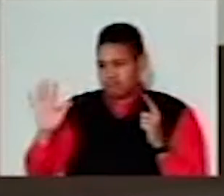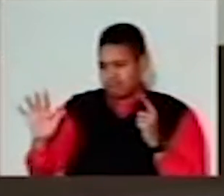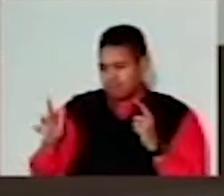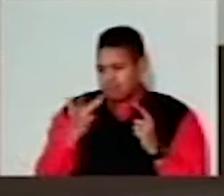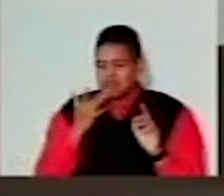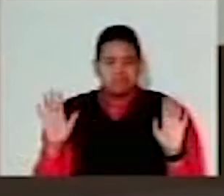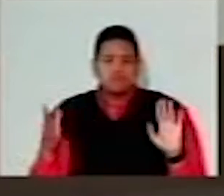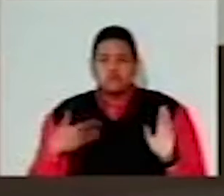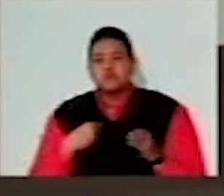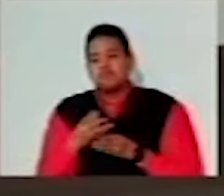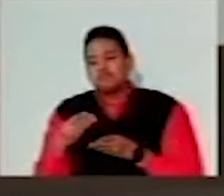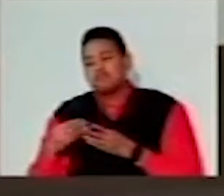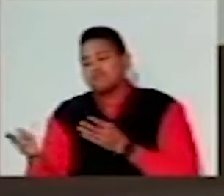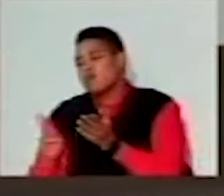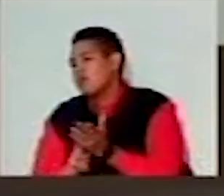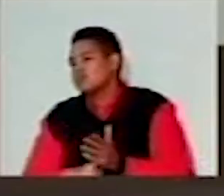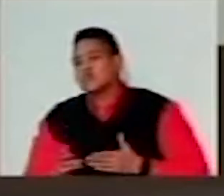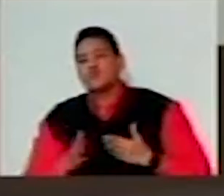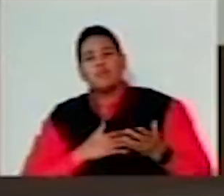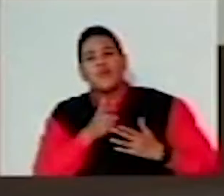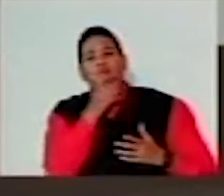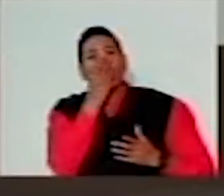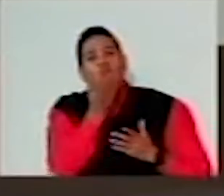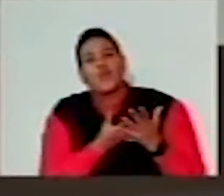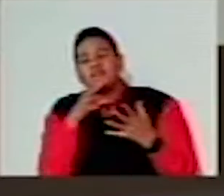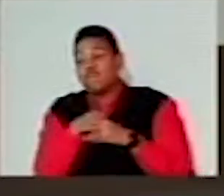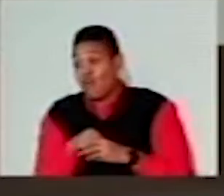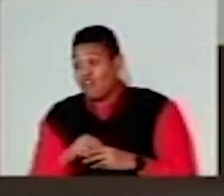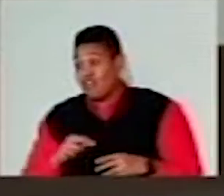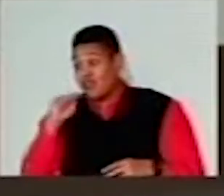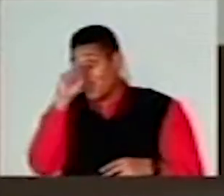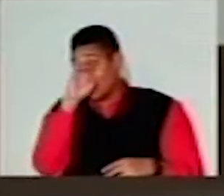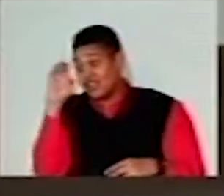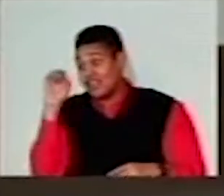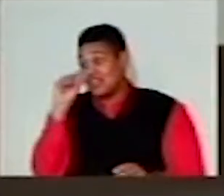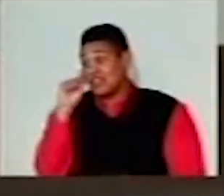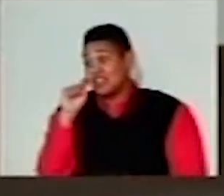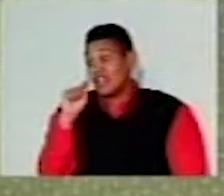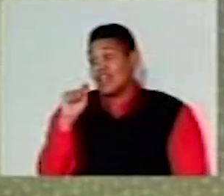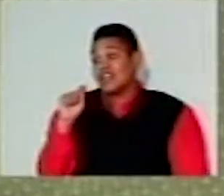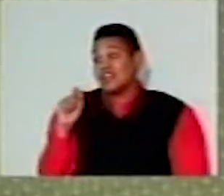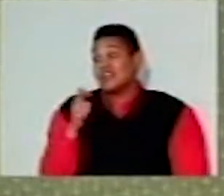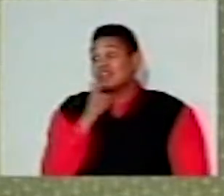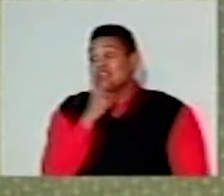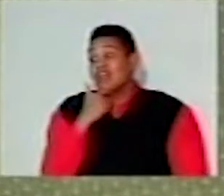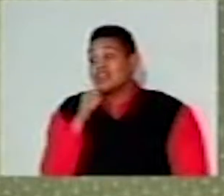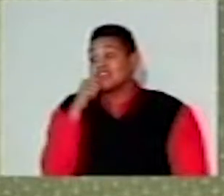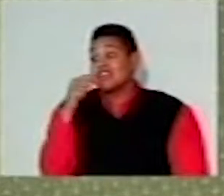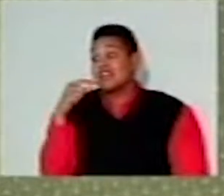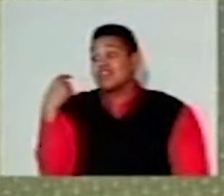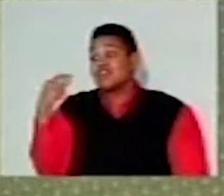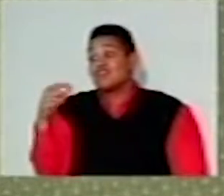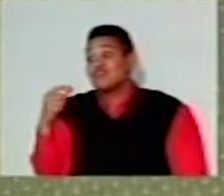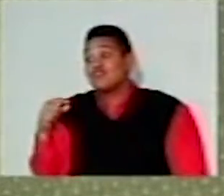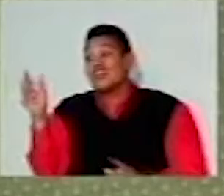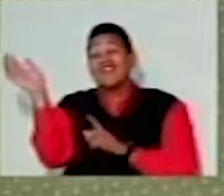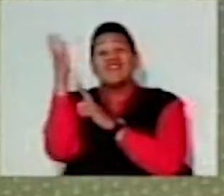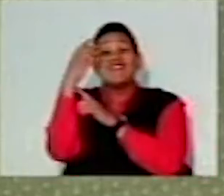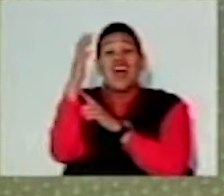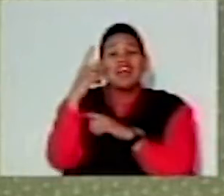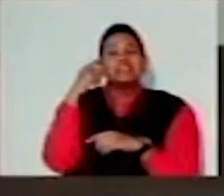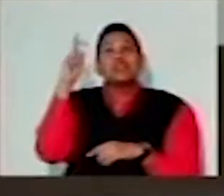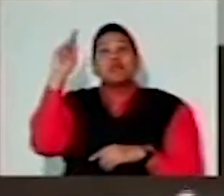And in Northeast St. Andrew, Mr. Speaker, you won't see green flags, you won't see any political